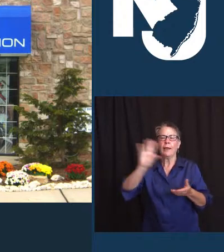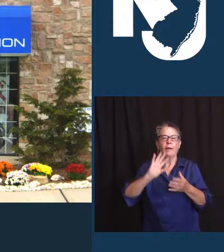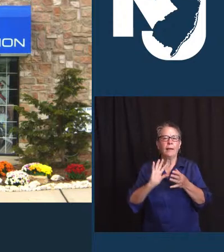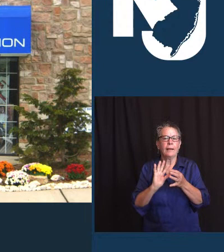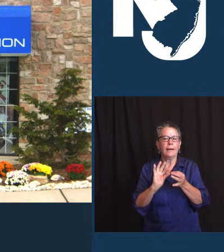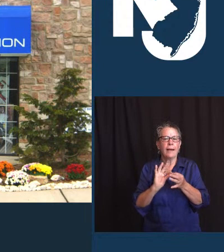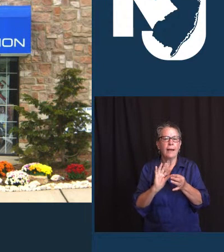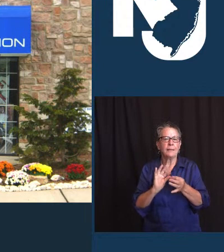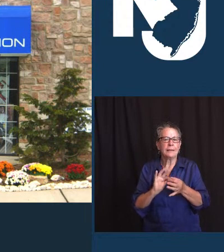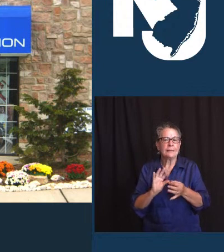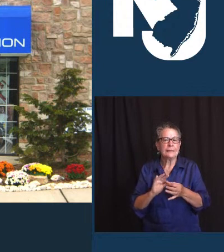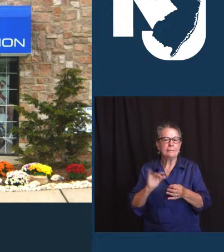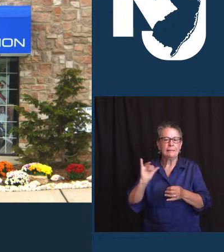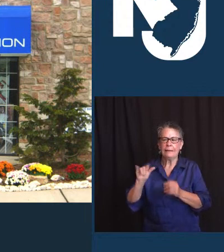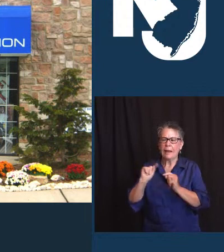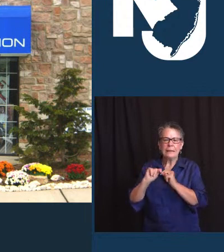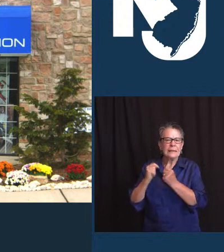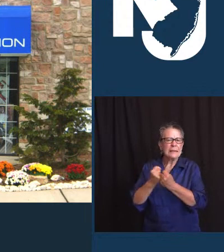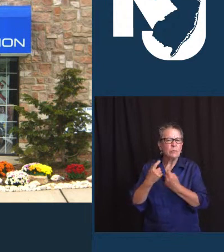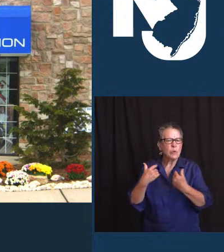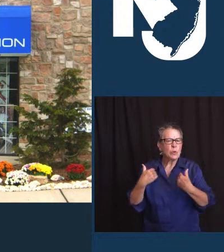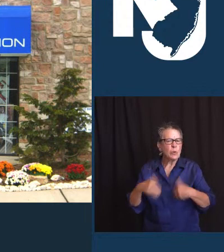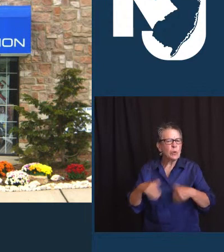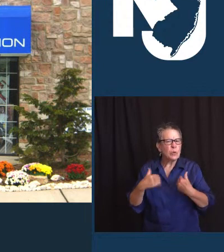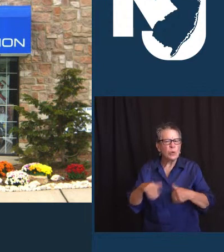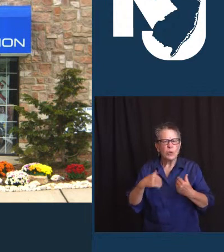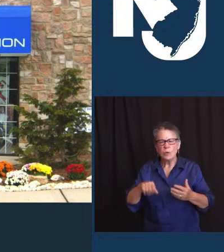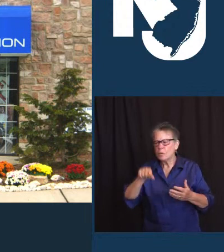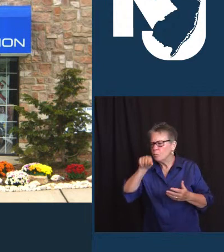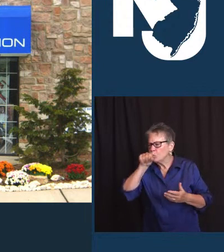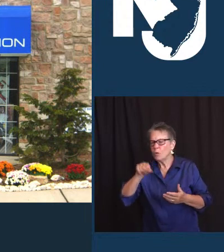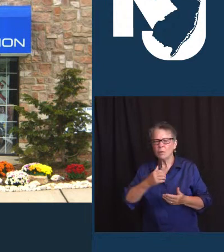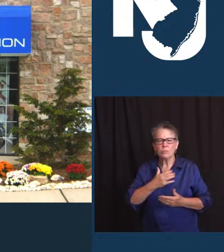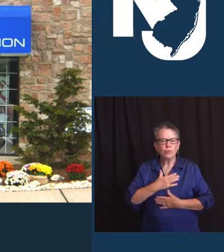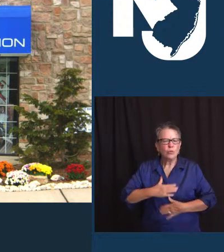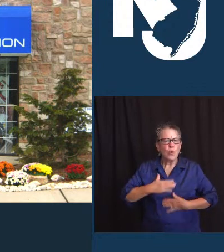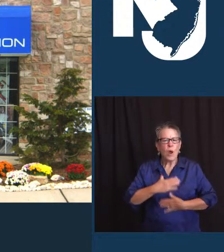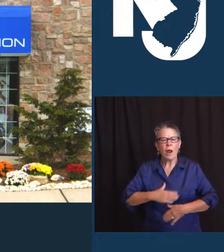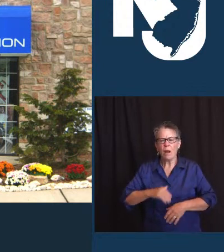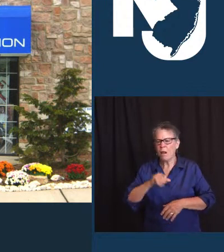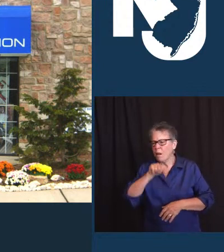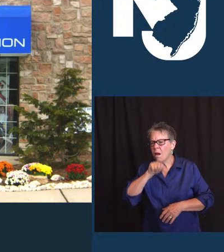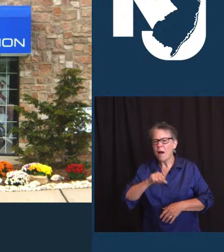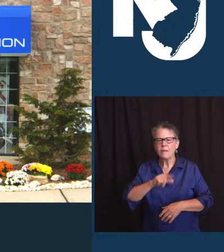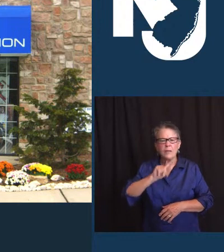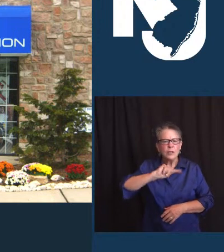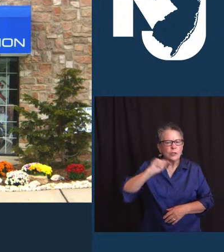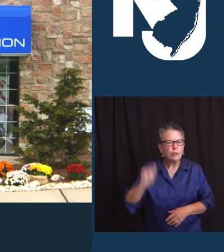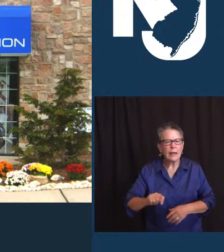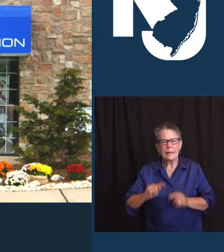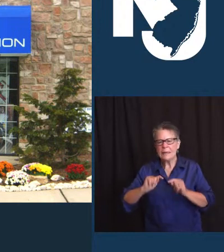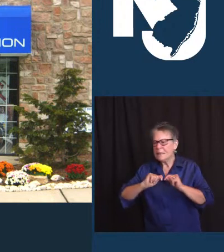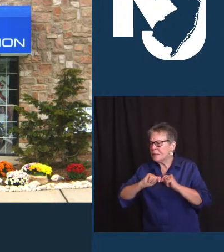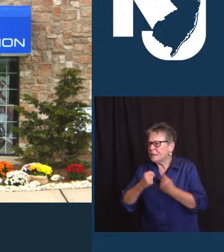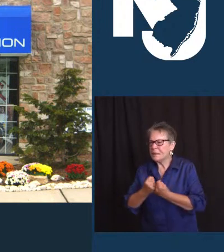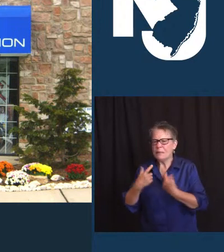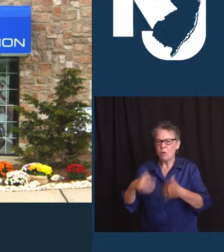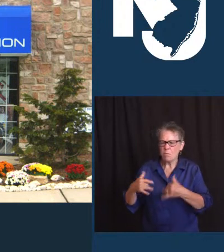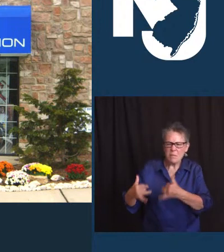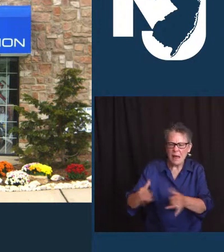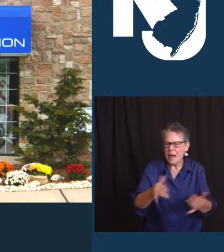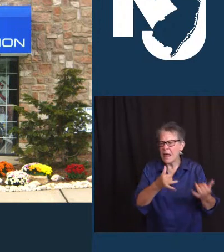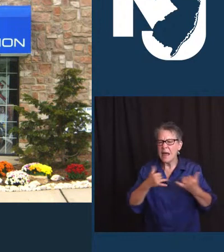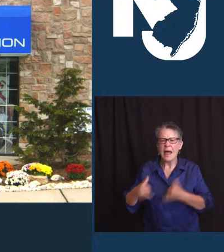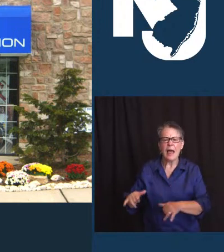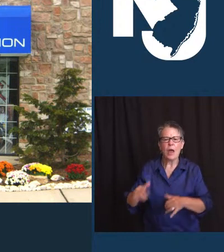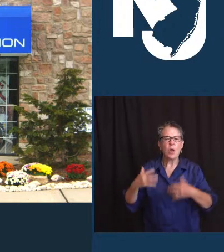Trenton as a community and toward the Trenton Thunder team. And it's richly deserved. So we should all hope that the